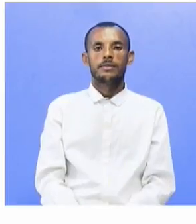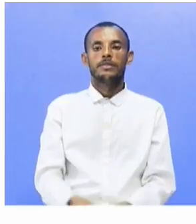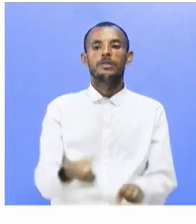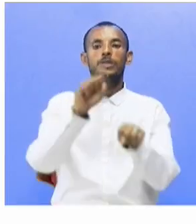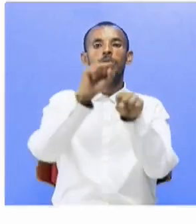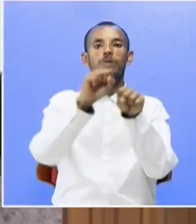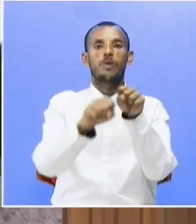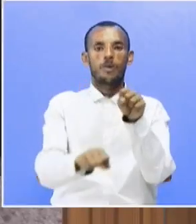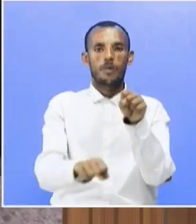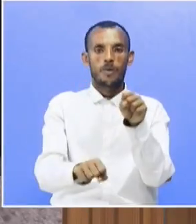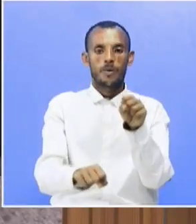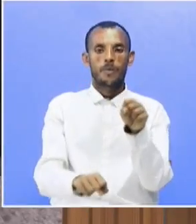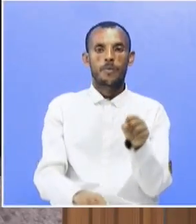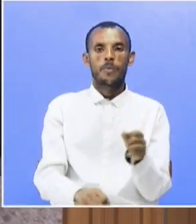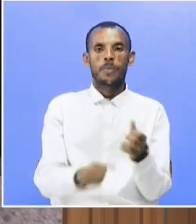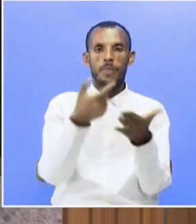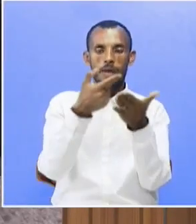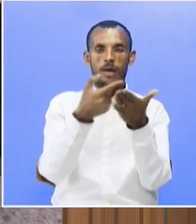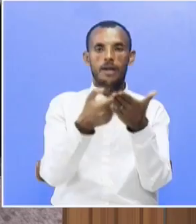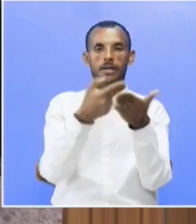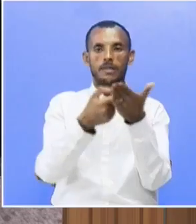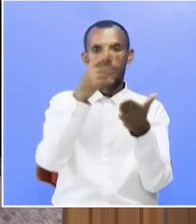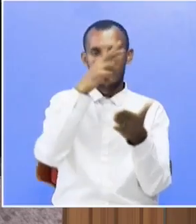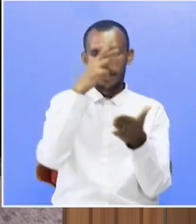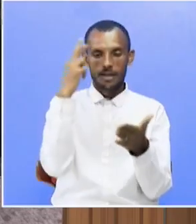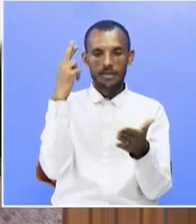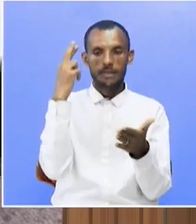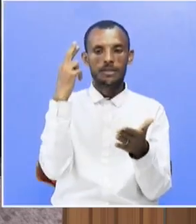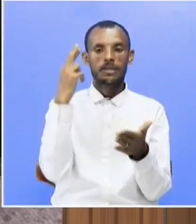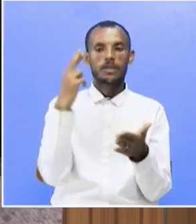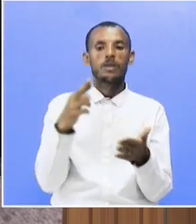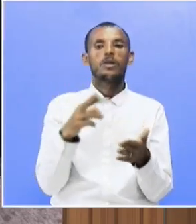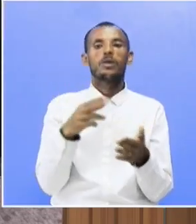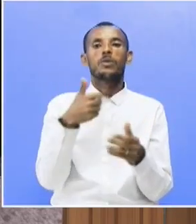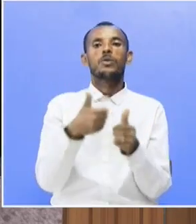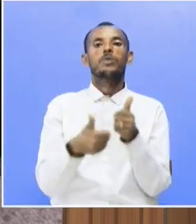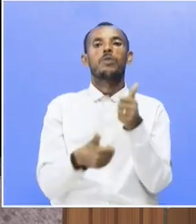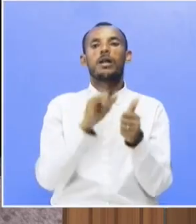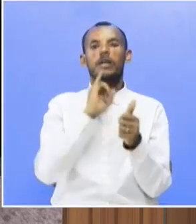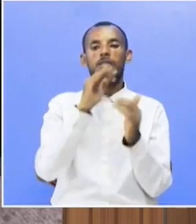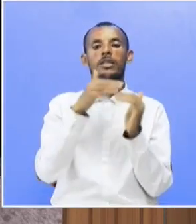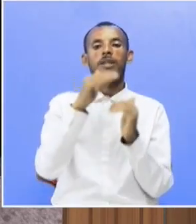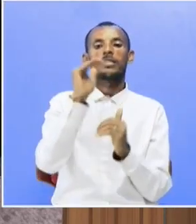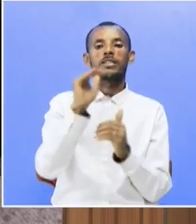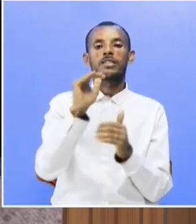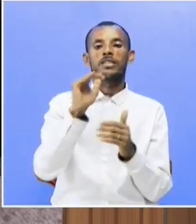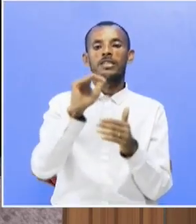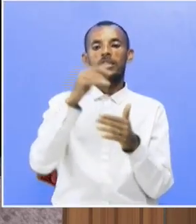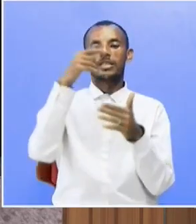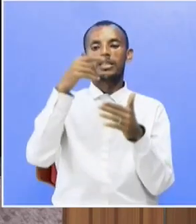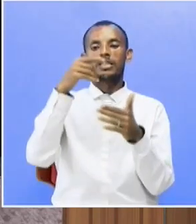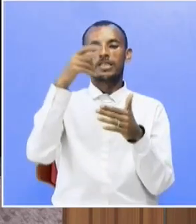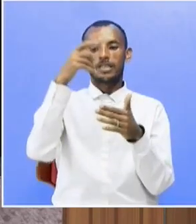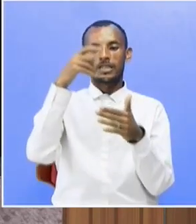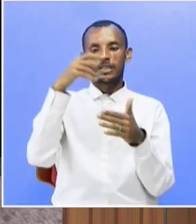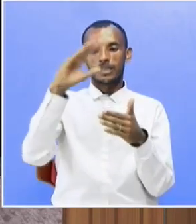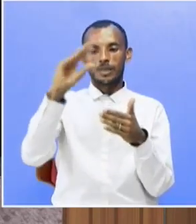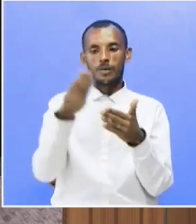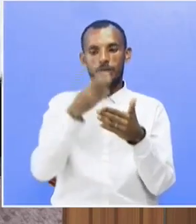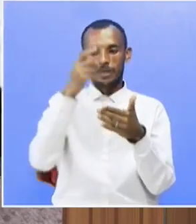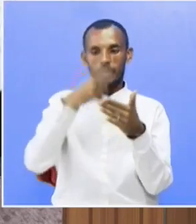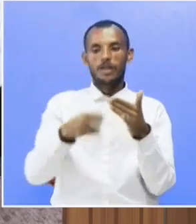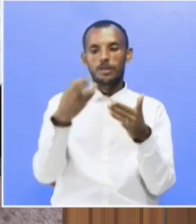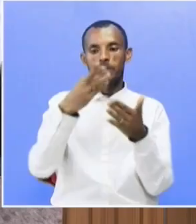So, here in this case, which one is greater? The cost price or the selling